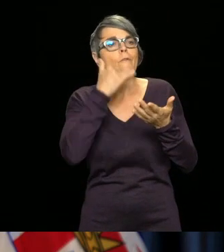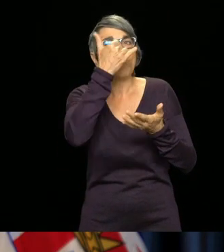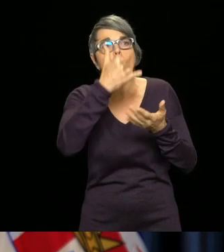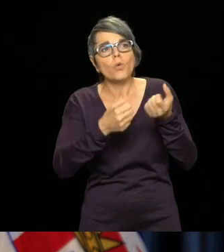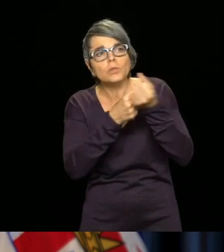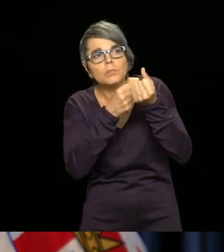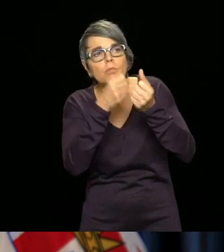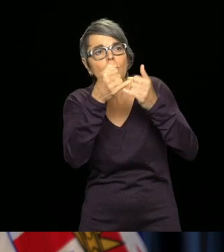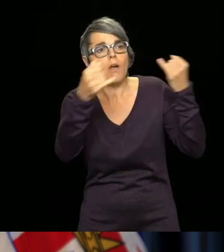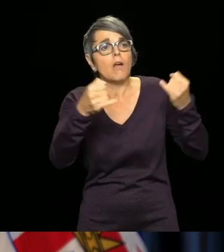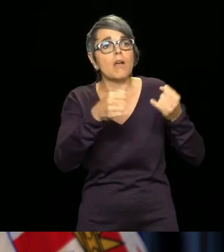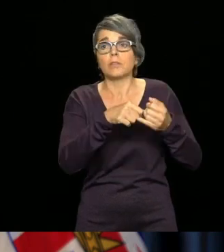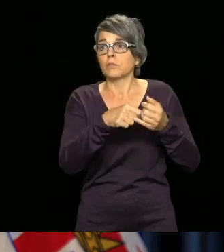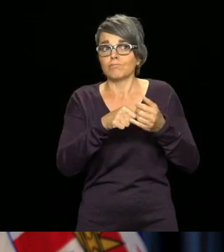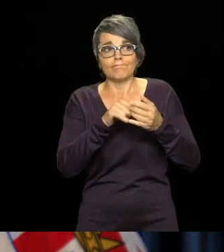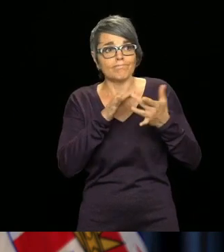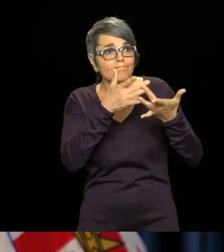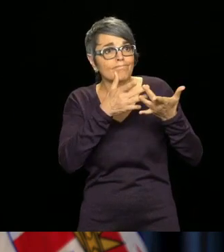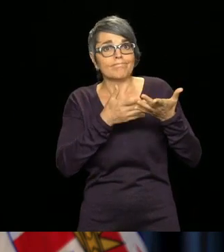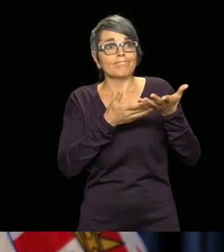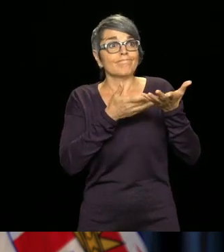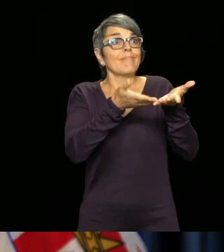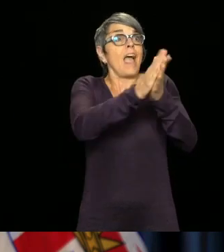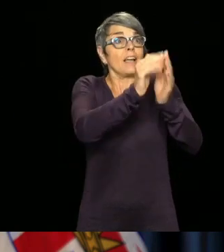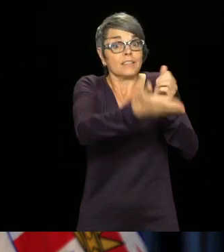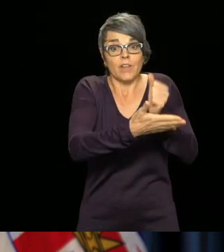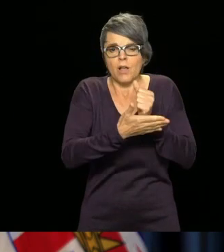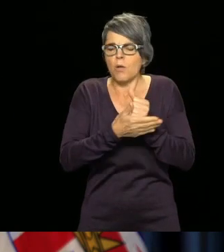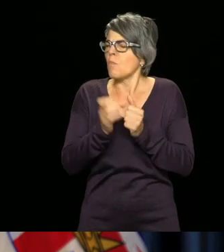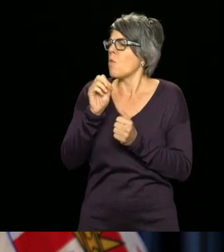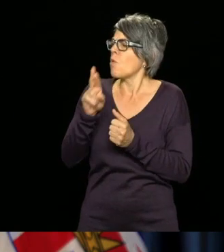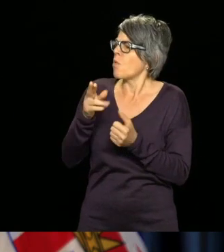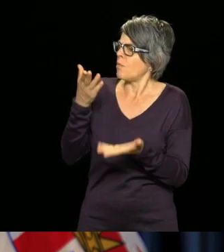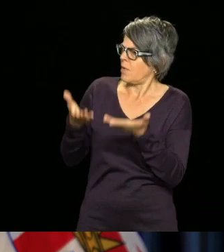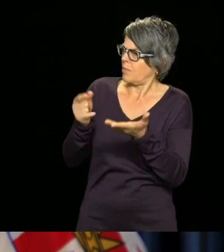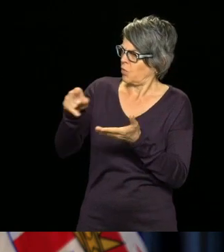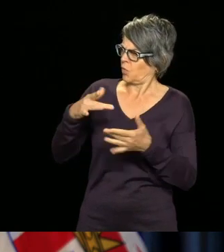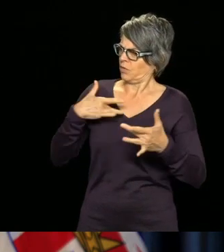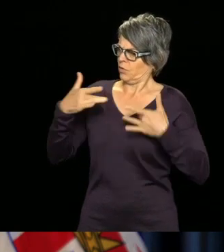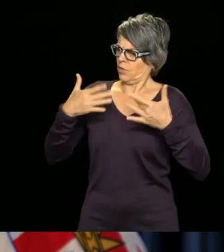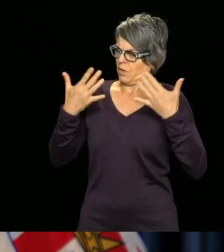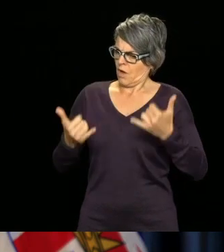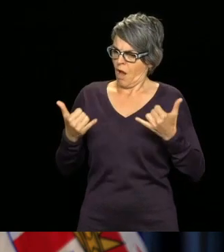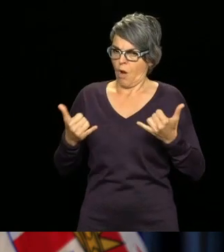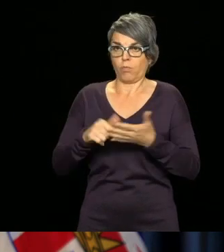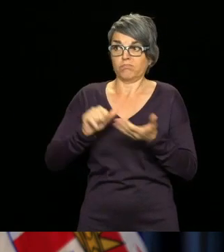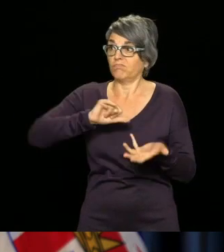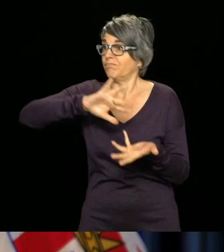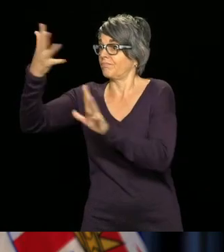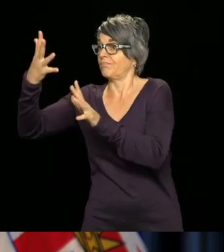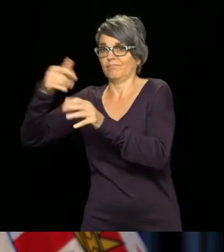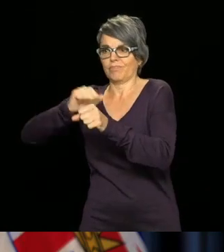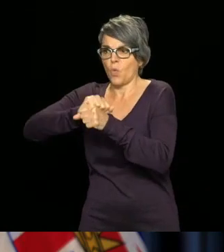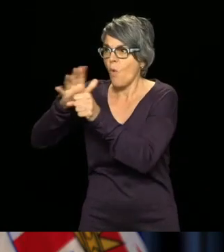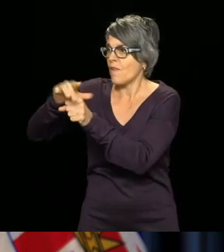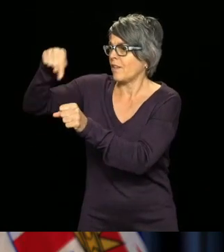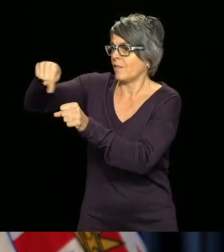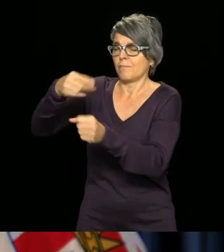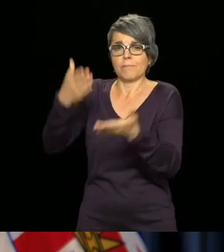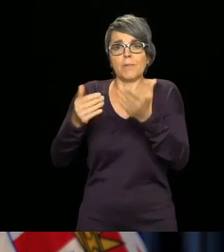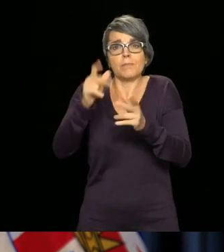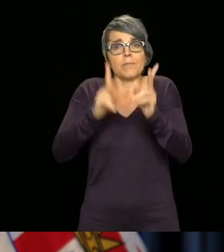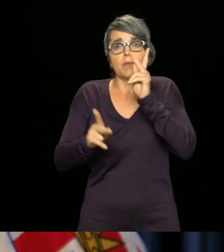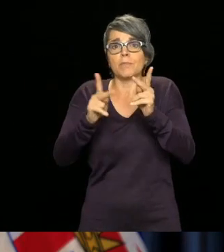there still very much concerns that because our society has been so disrupted that the sexual violence is happening and it's just not